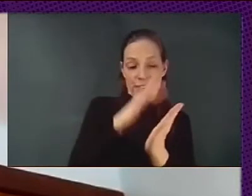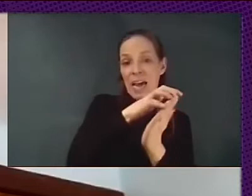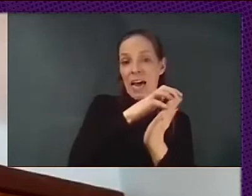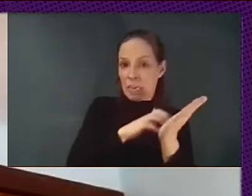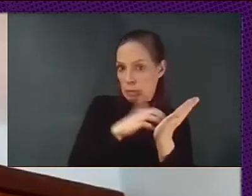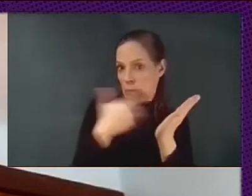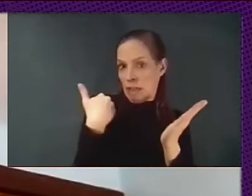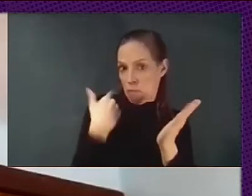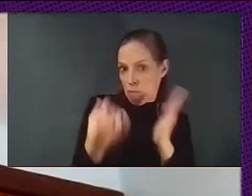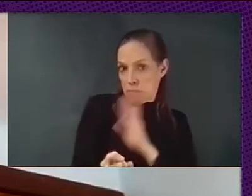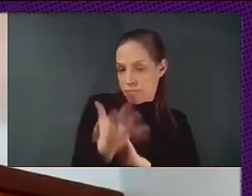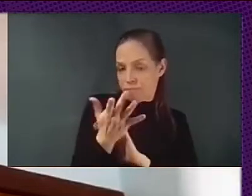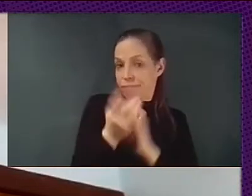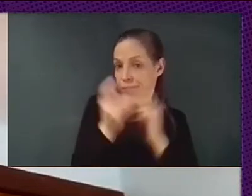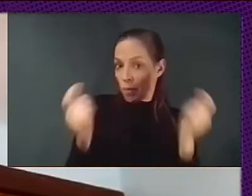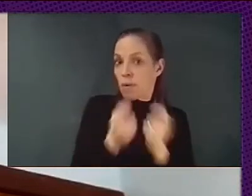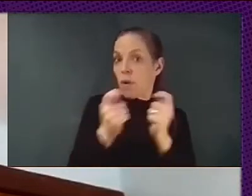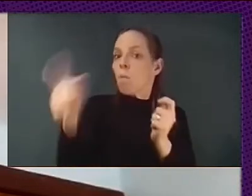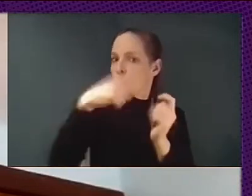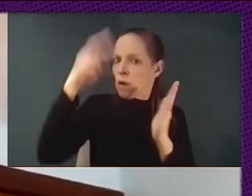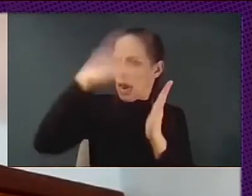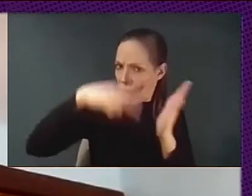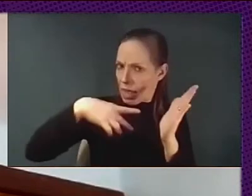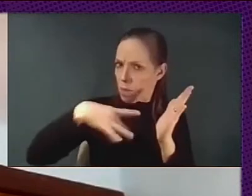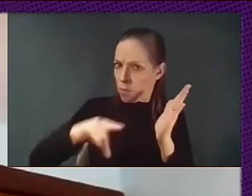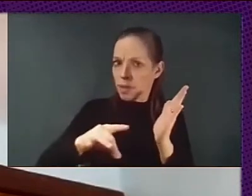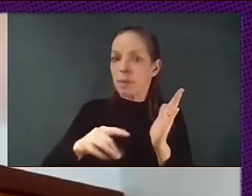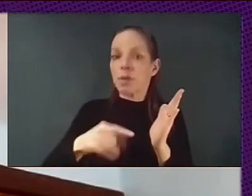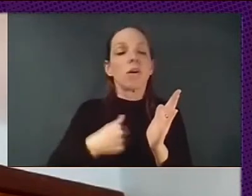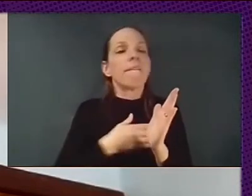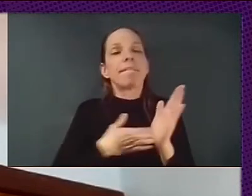this this issue of with the time we have left here,